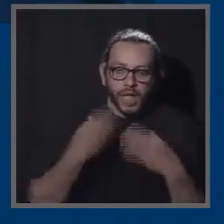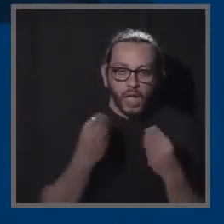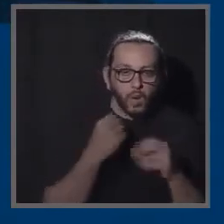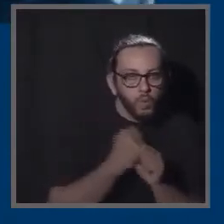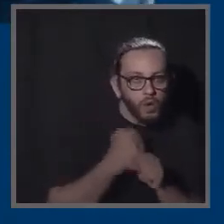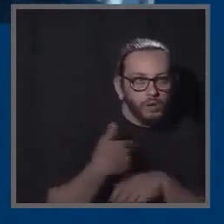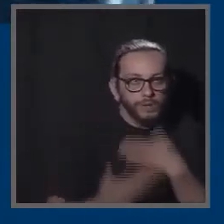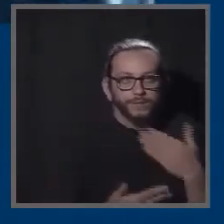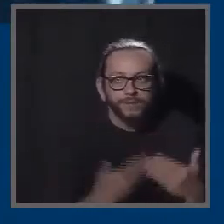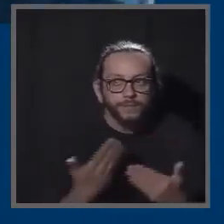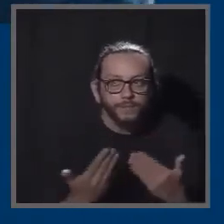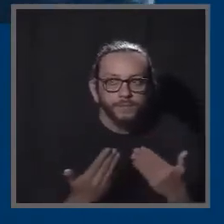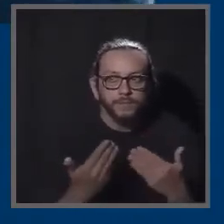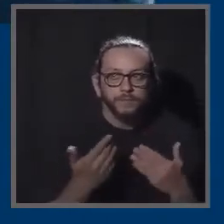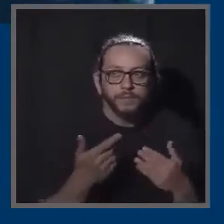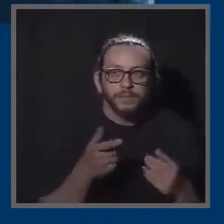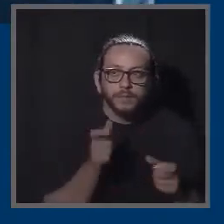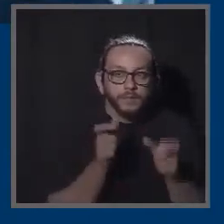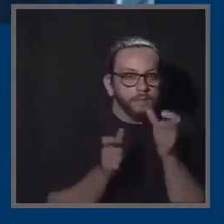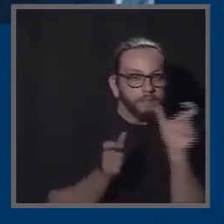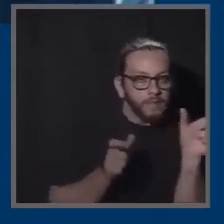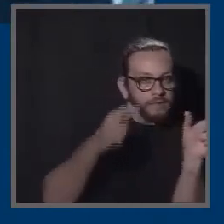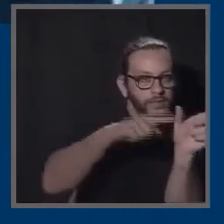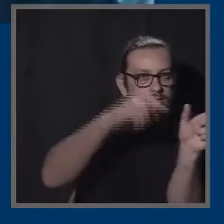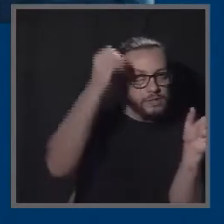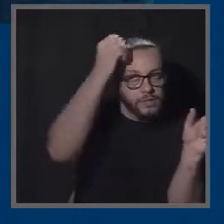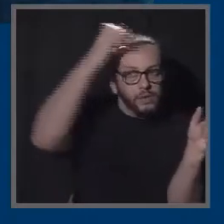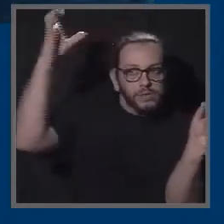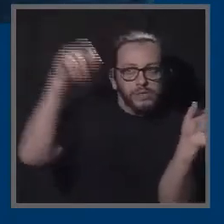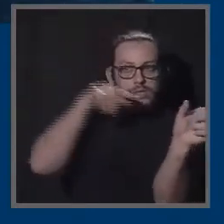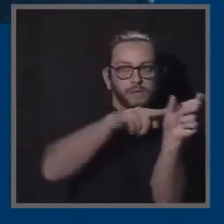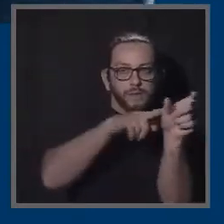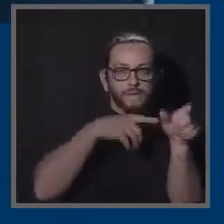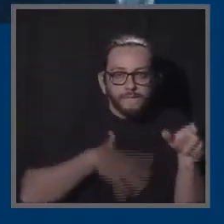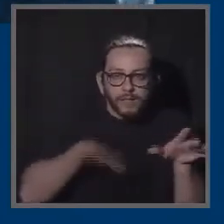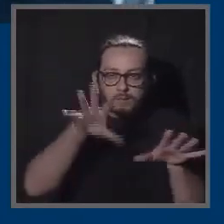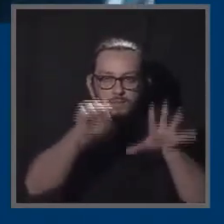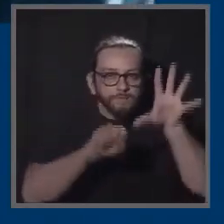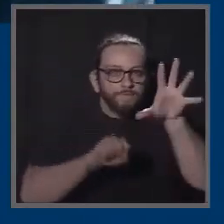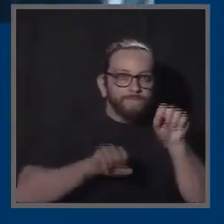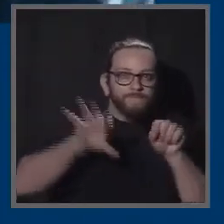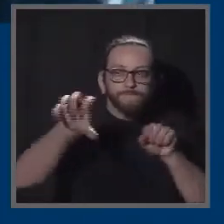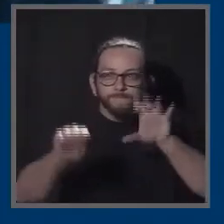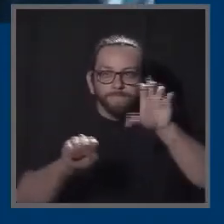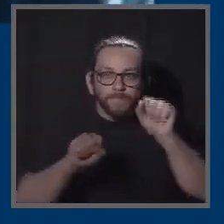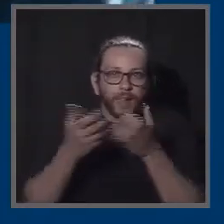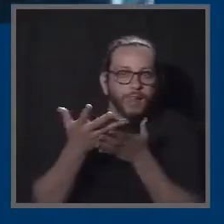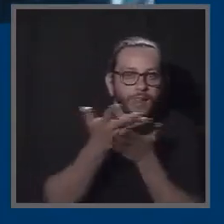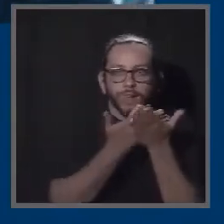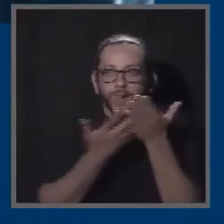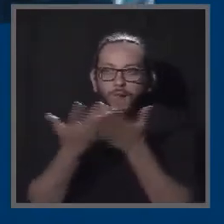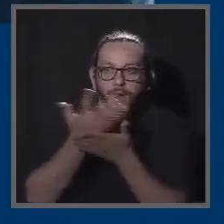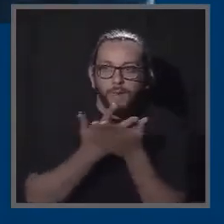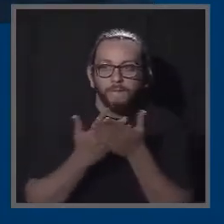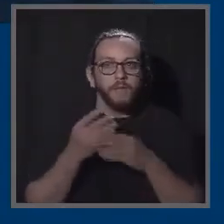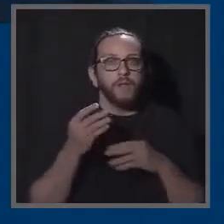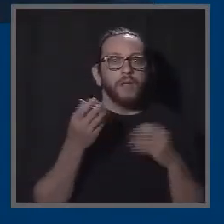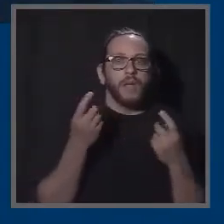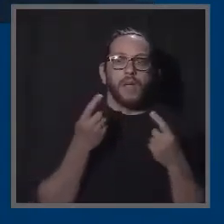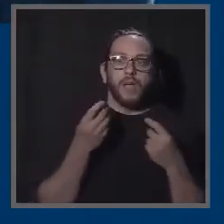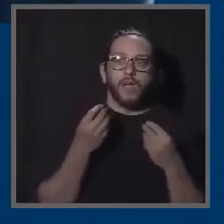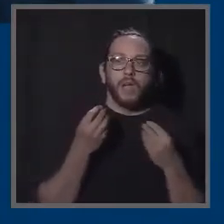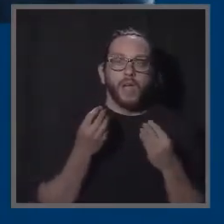I'm picking up some terms that you mentioned, both of you. There is the ecosystem view. So how do we do that in practice?